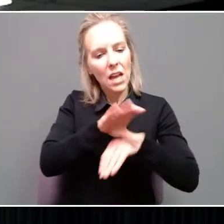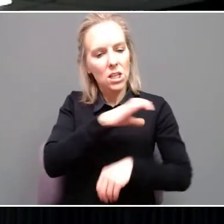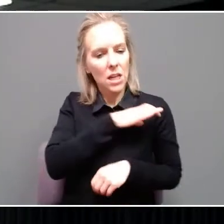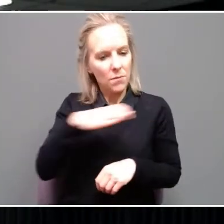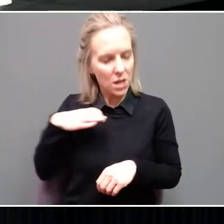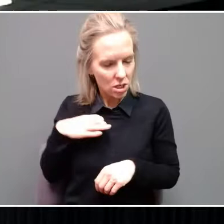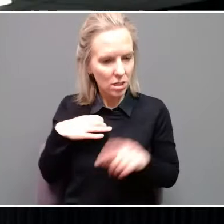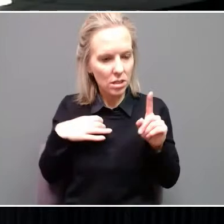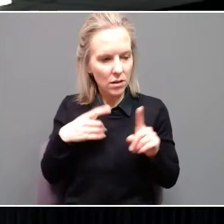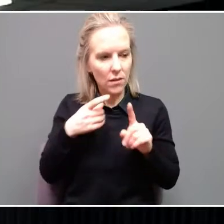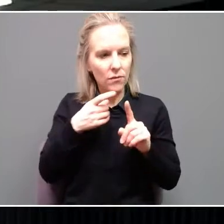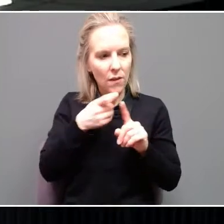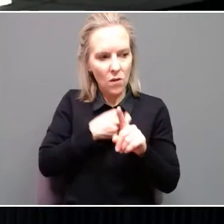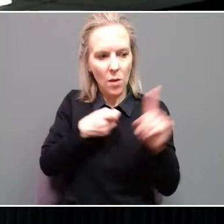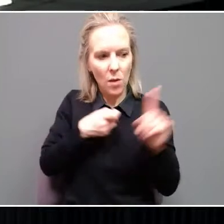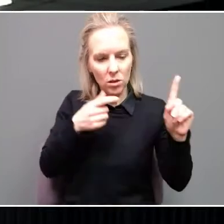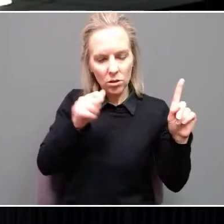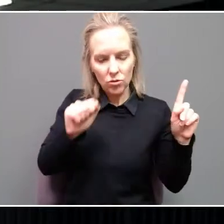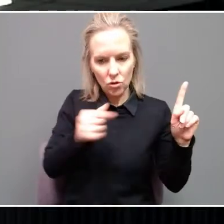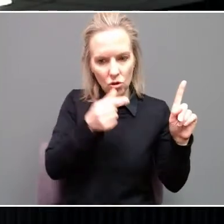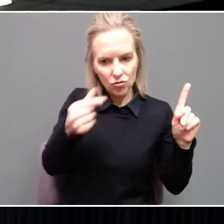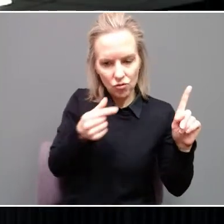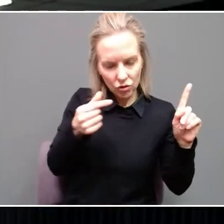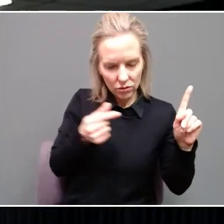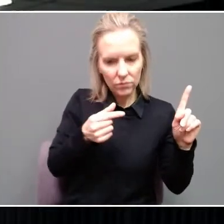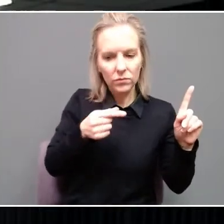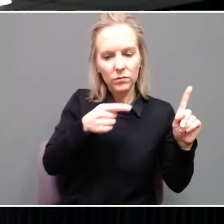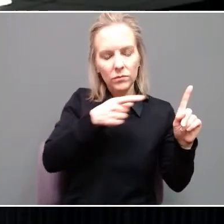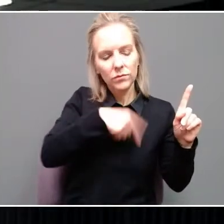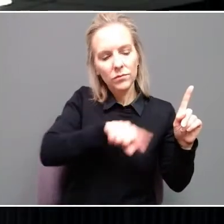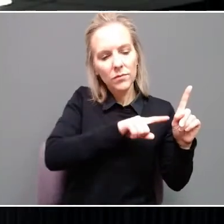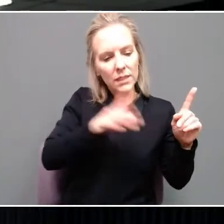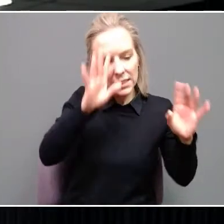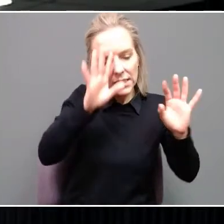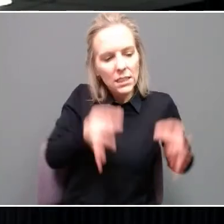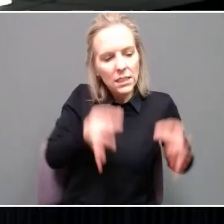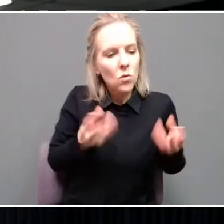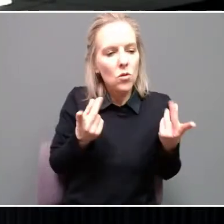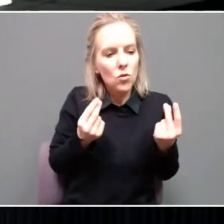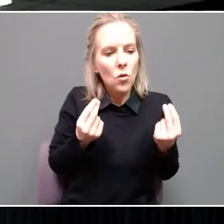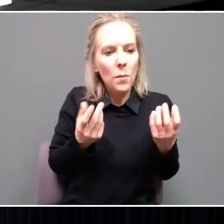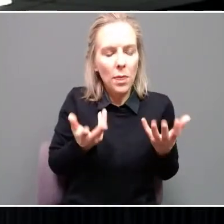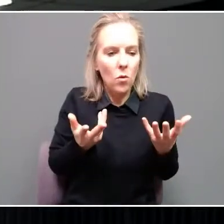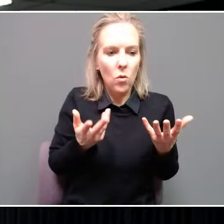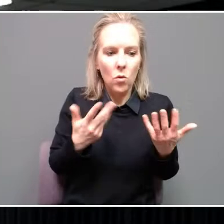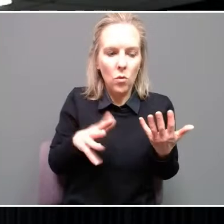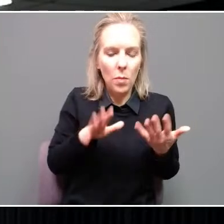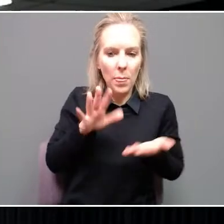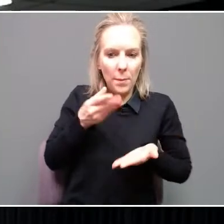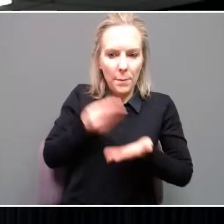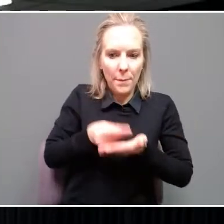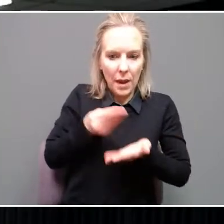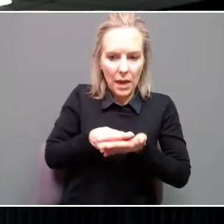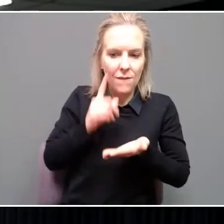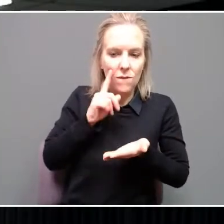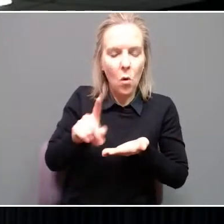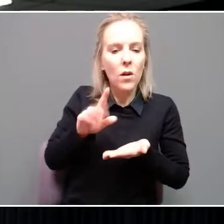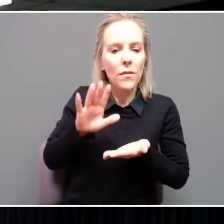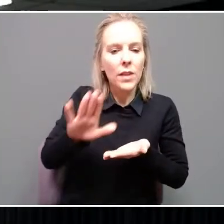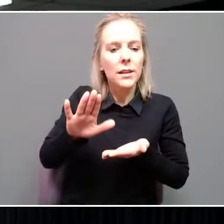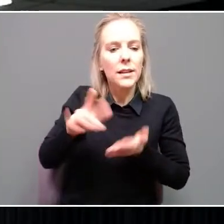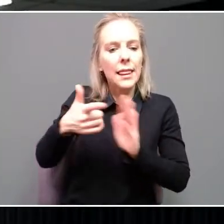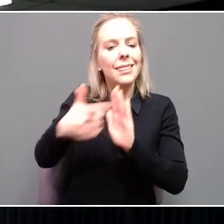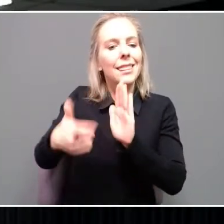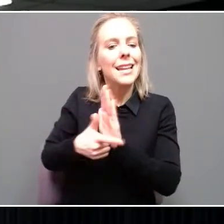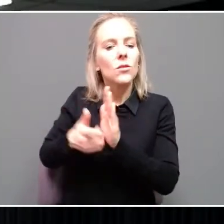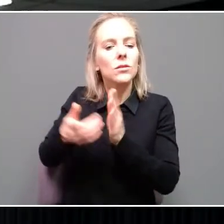is nearing decisions on how to allocate these hundreds of millions of dollars from opioid settlements, but they don't